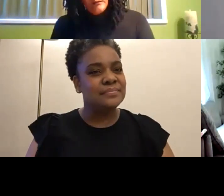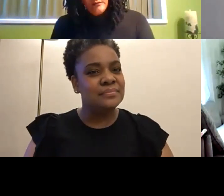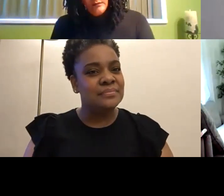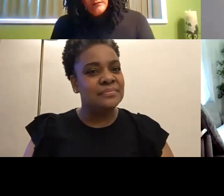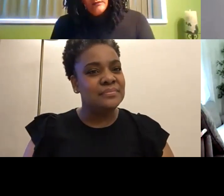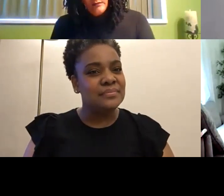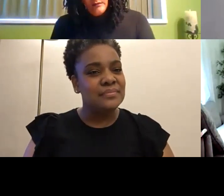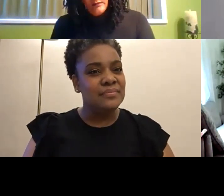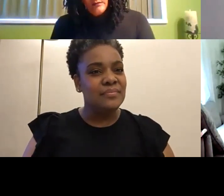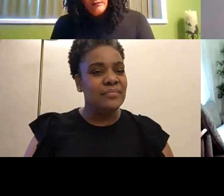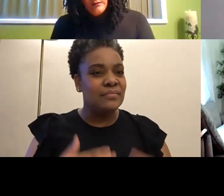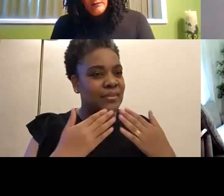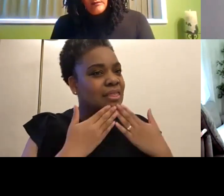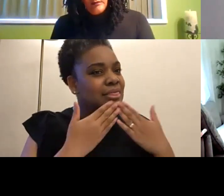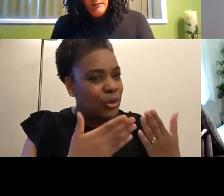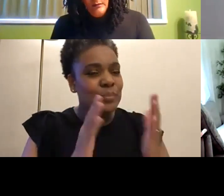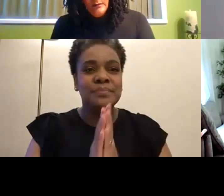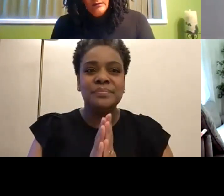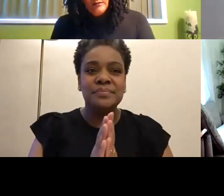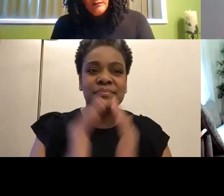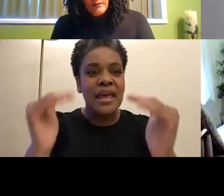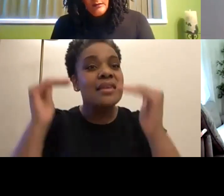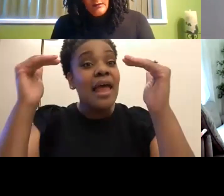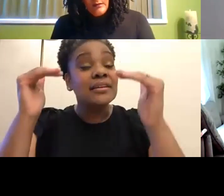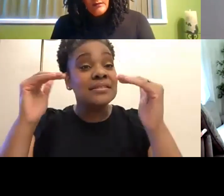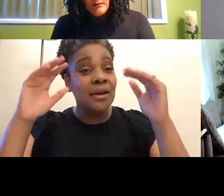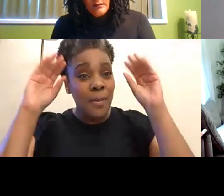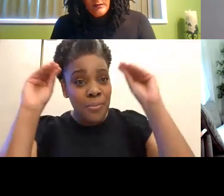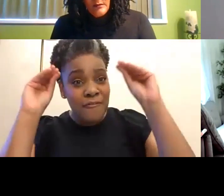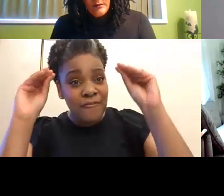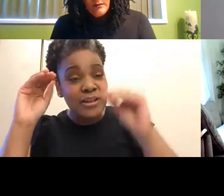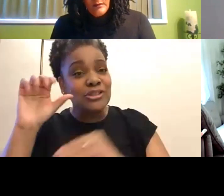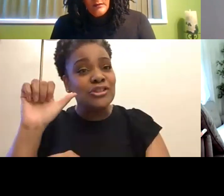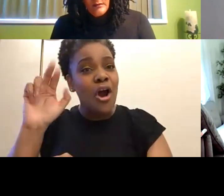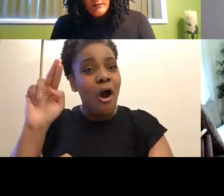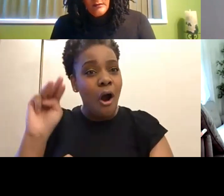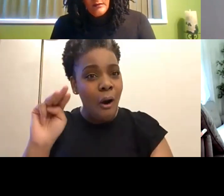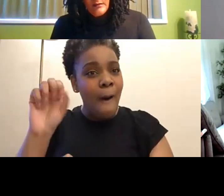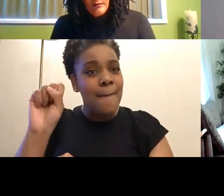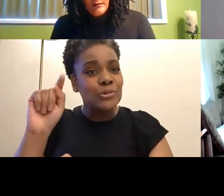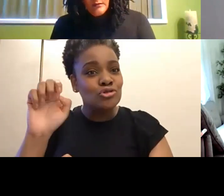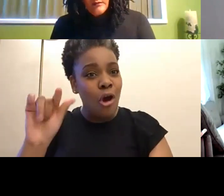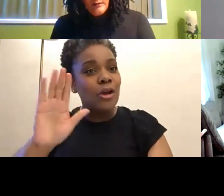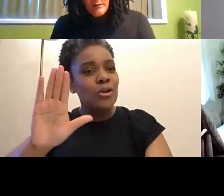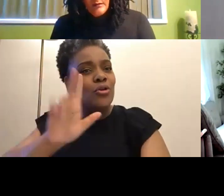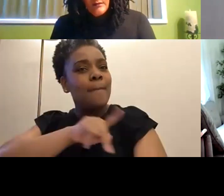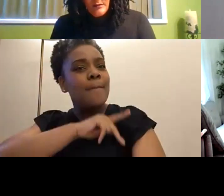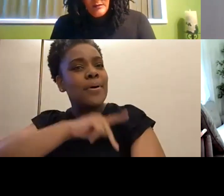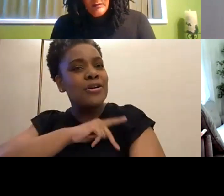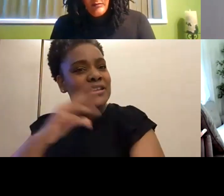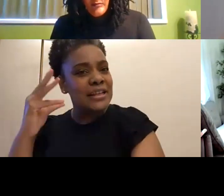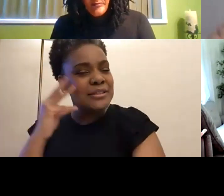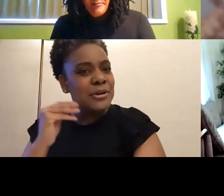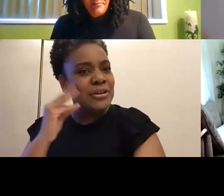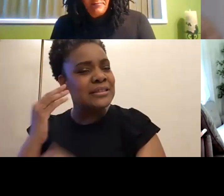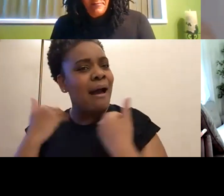Thank you. And Professor Armstrong, you've had a personal experience with this as well. I'm actually